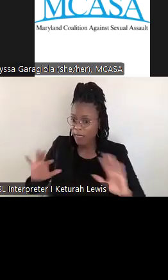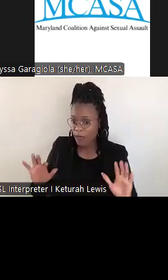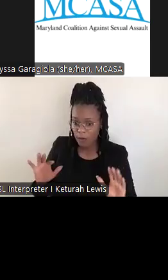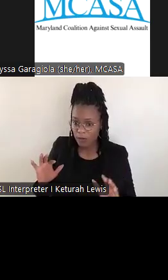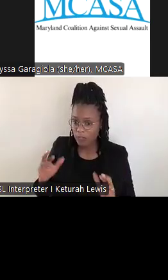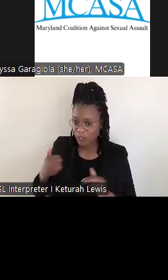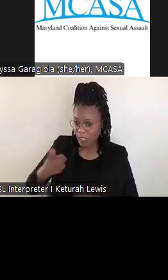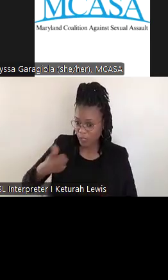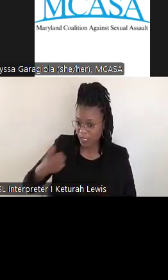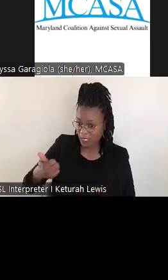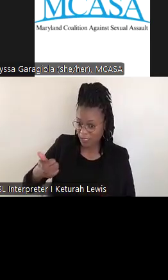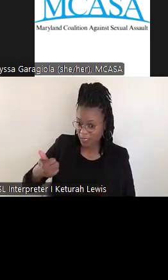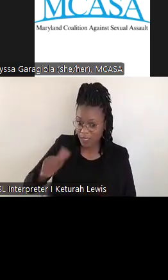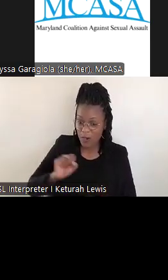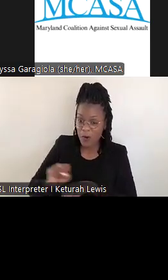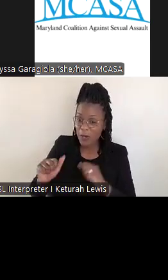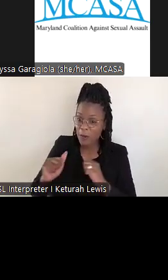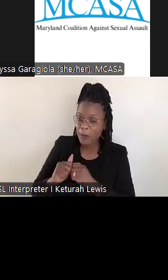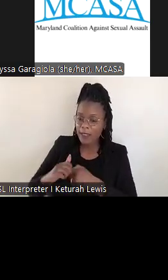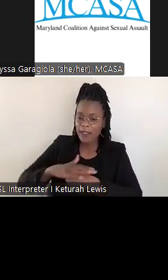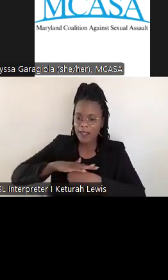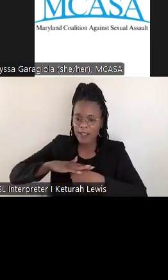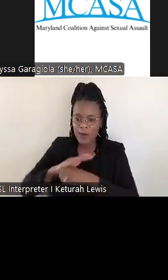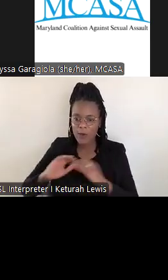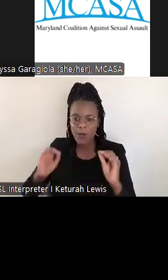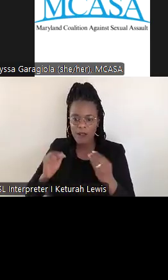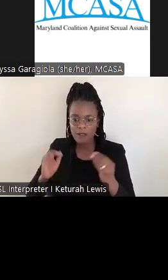Are you working with local offices to advocate